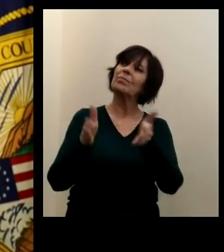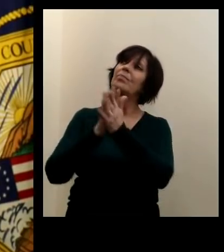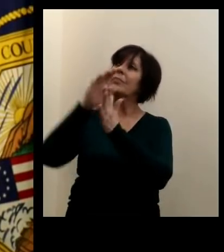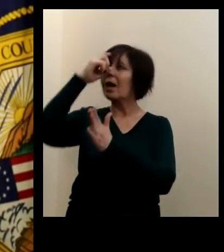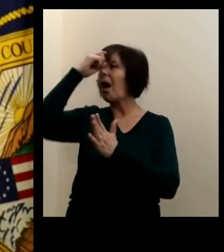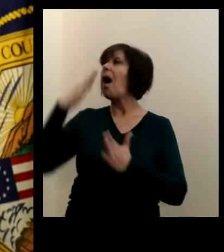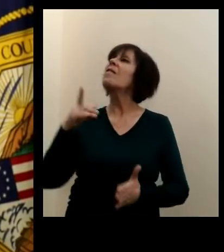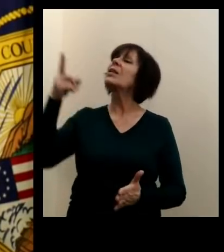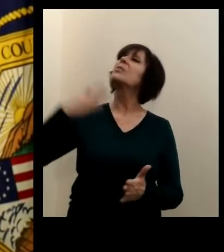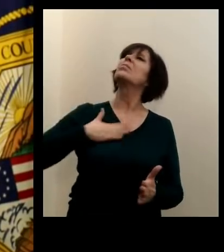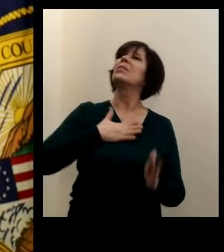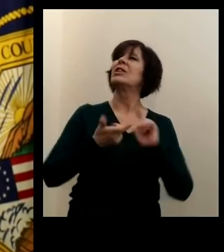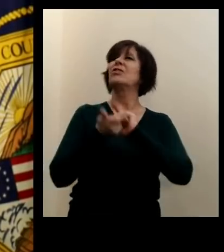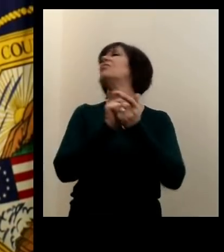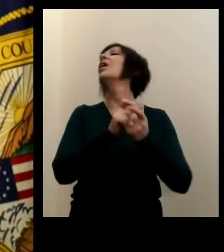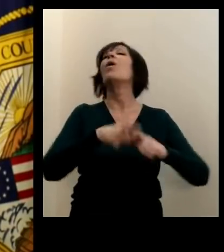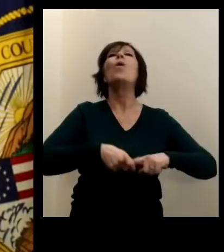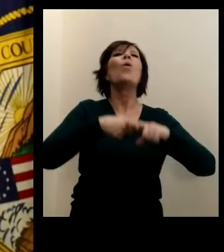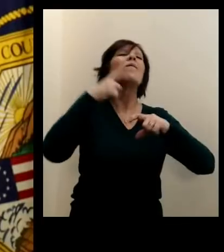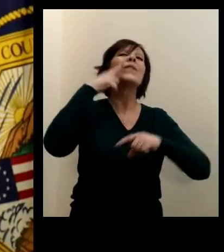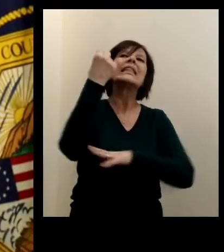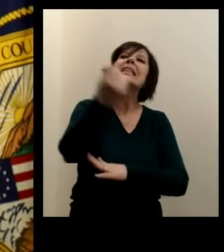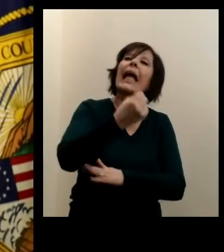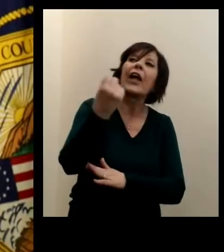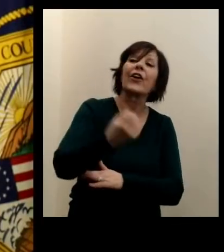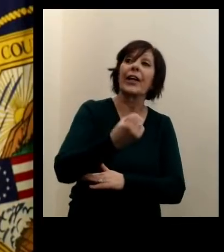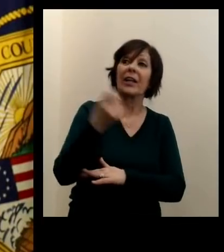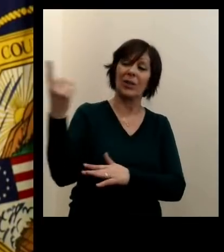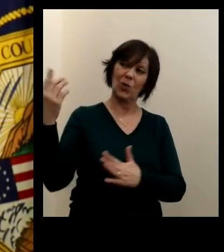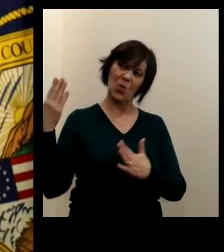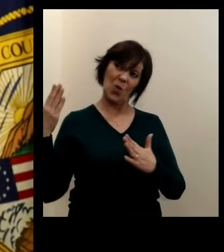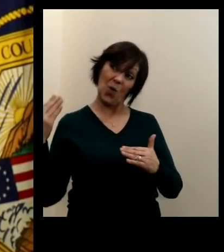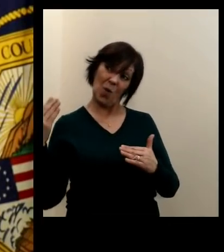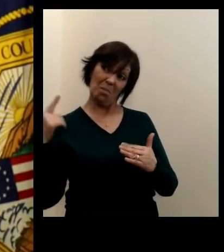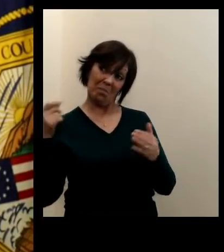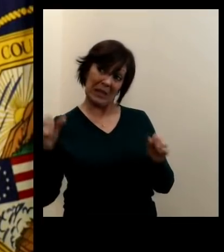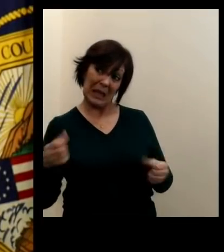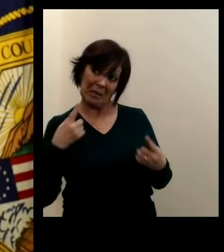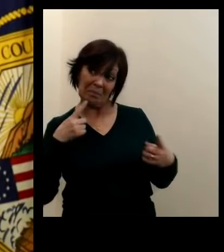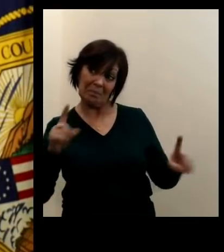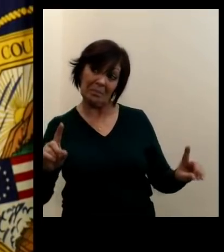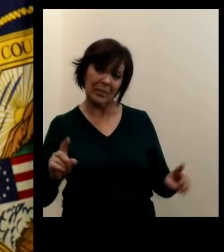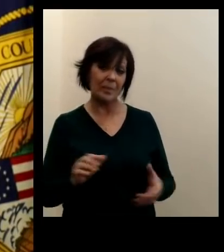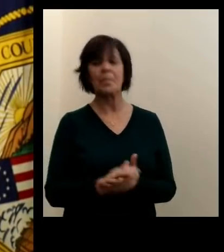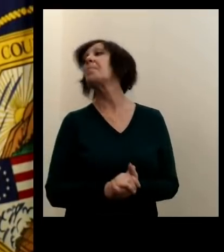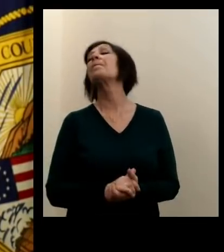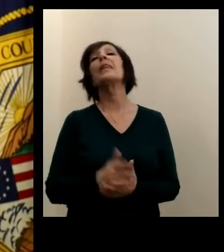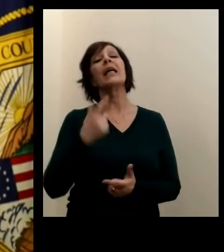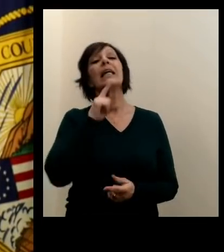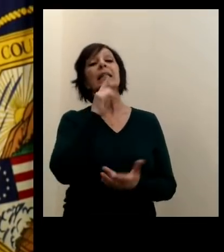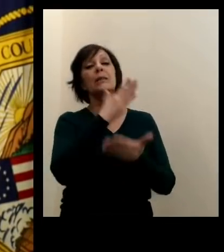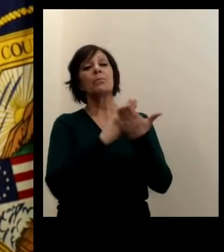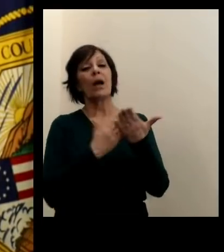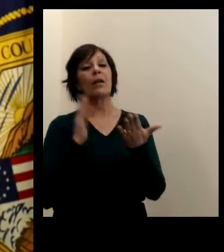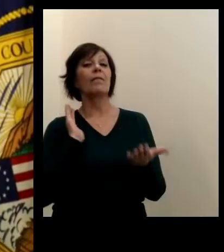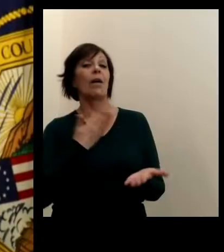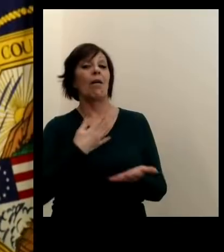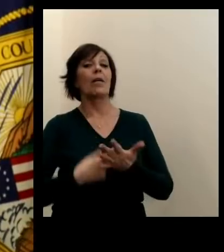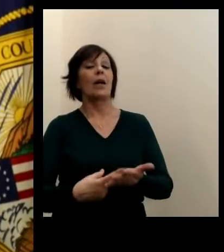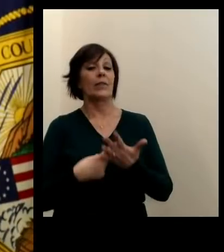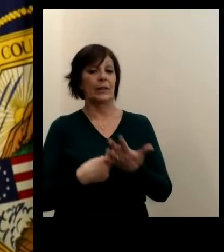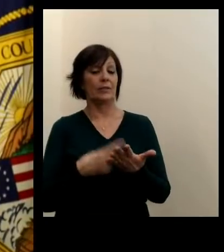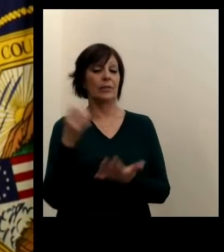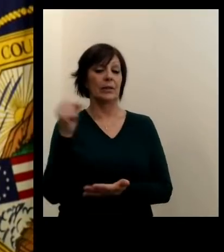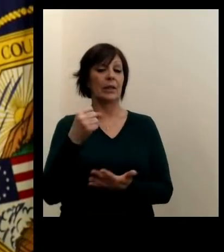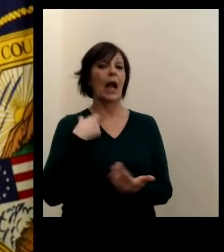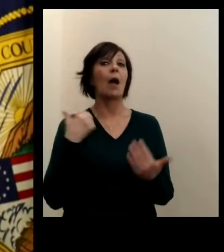to amend that, at least for Saturday. Are you hopeful at all that that could happen? It is part of the conversations we've had.